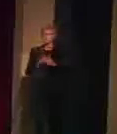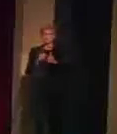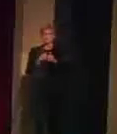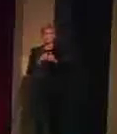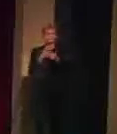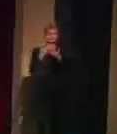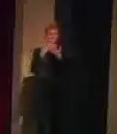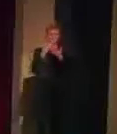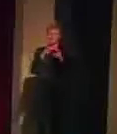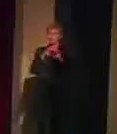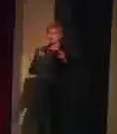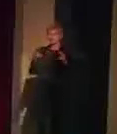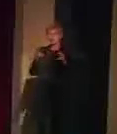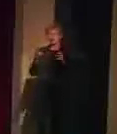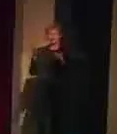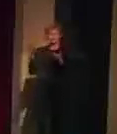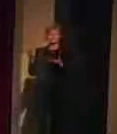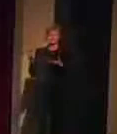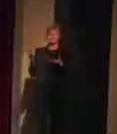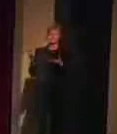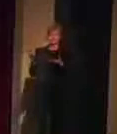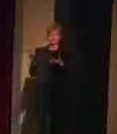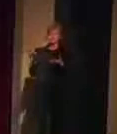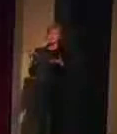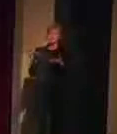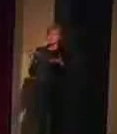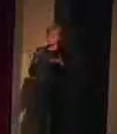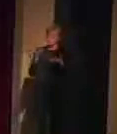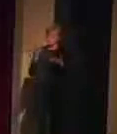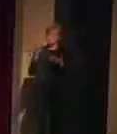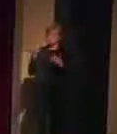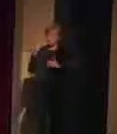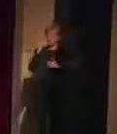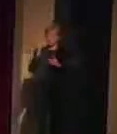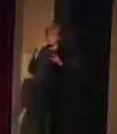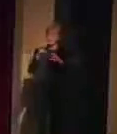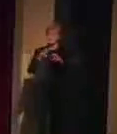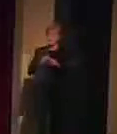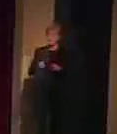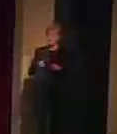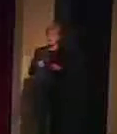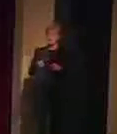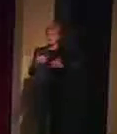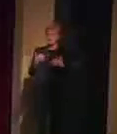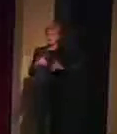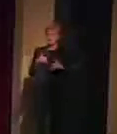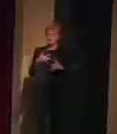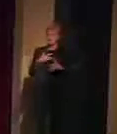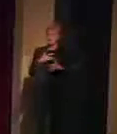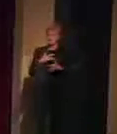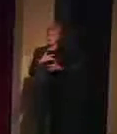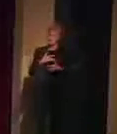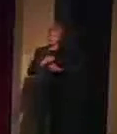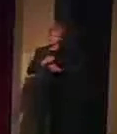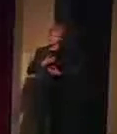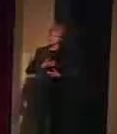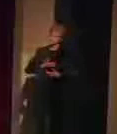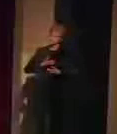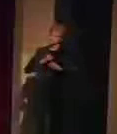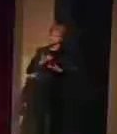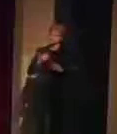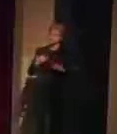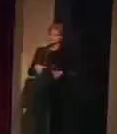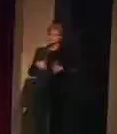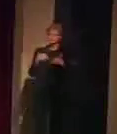really thank our panelists. I mean, I've done a lot of panels. You really spoke from the heart